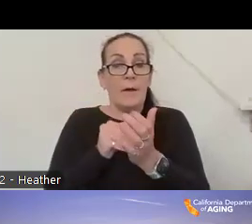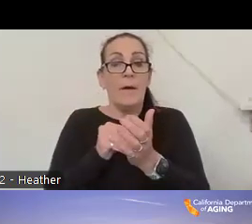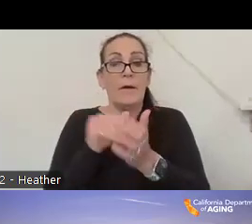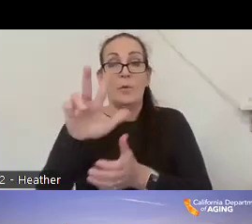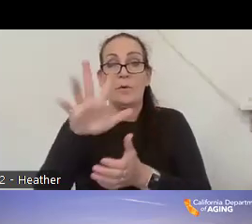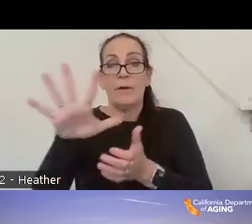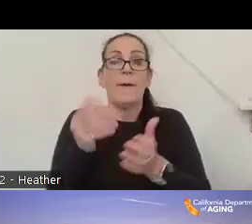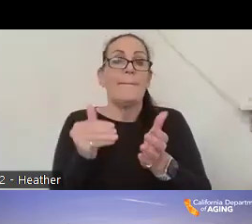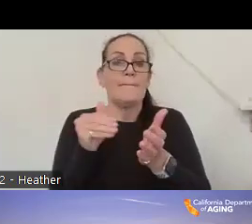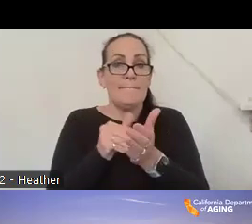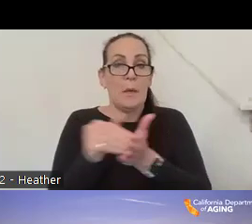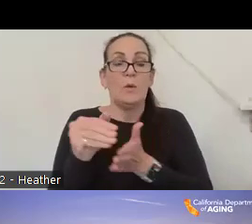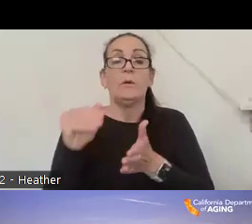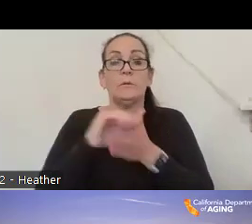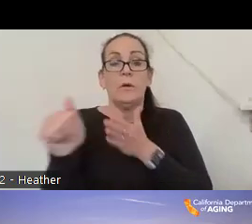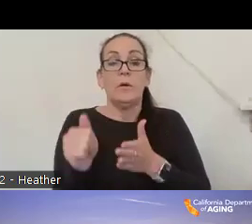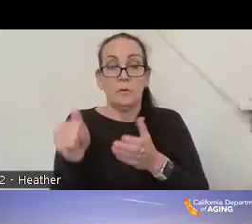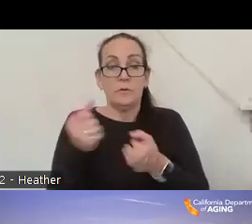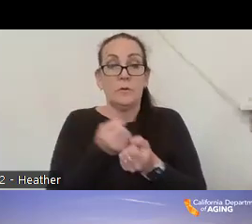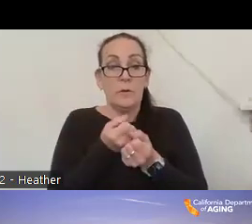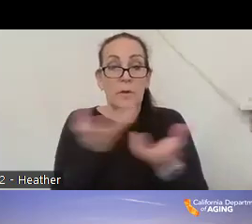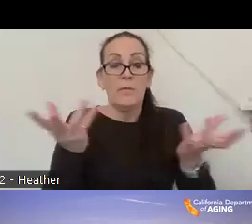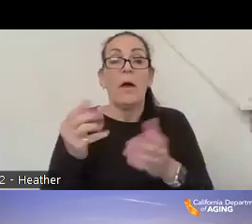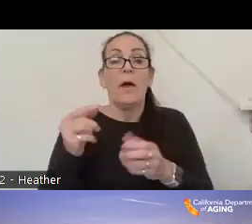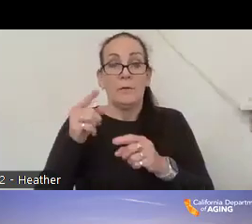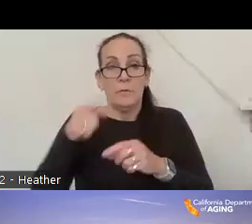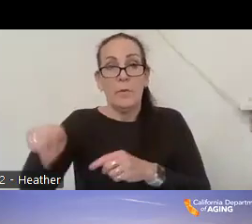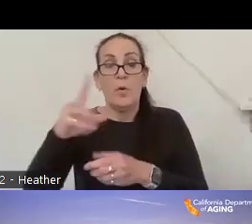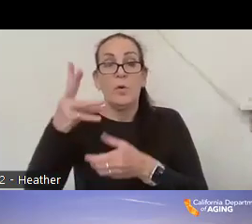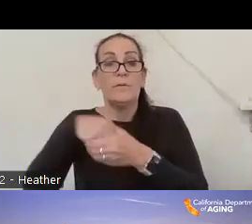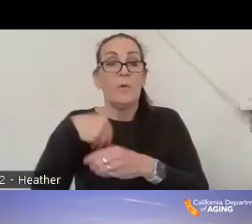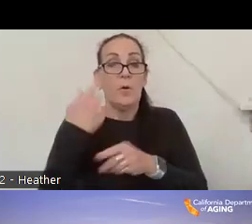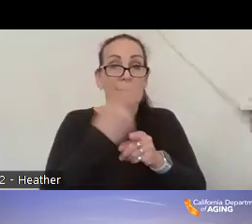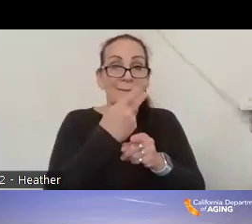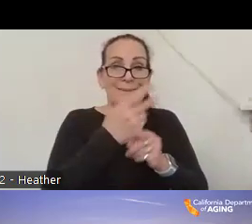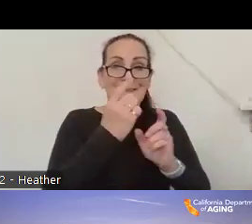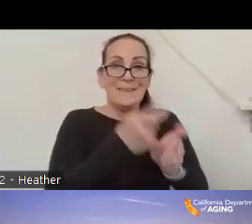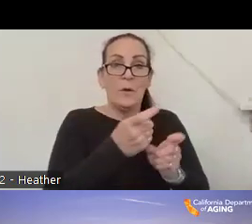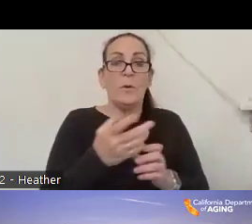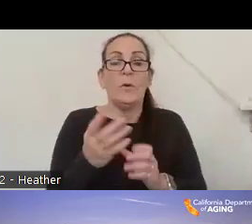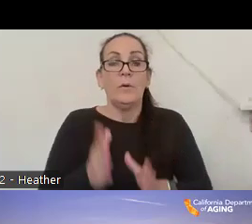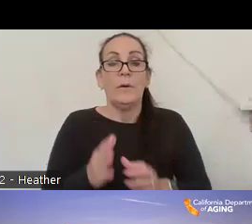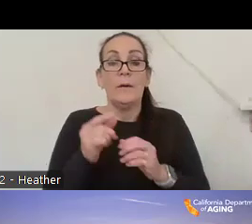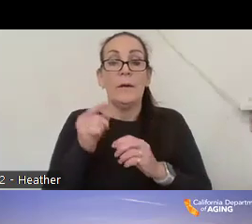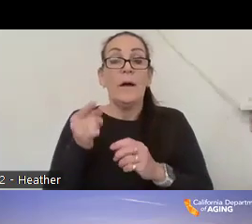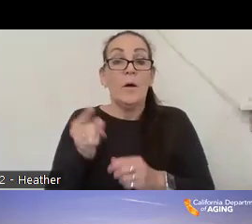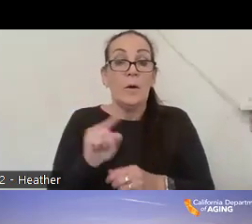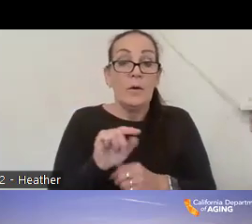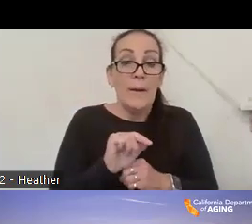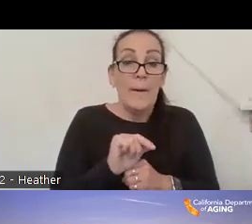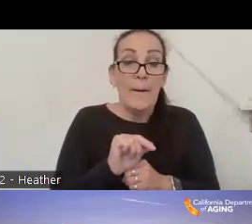caregivers in stipends and incentives. There were over 33,000 unique learners. There were